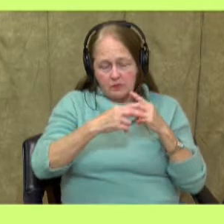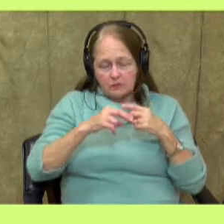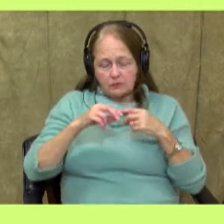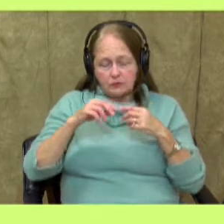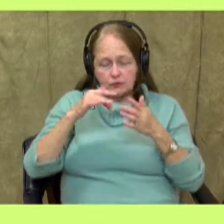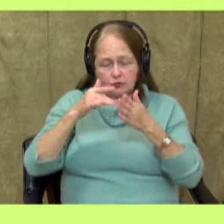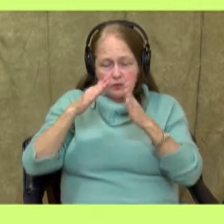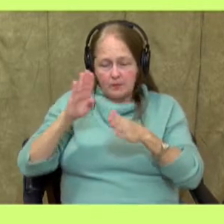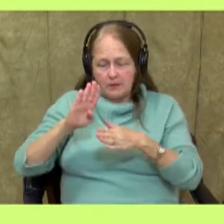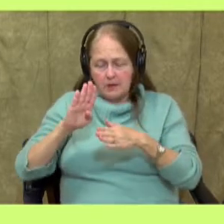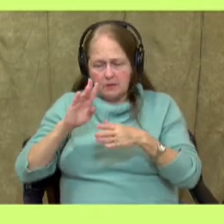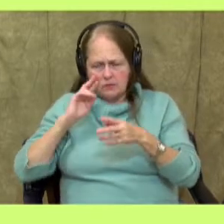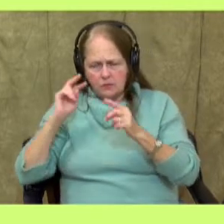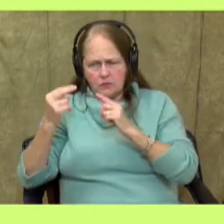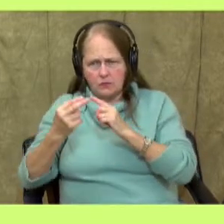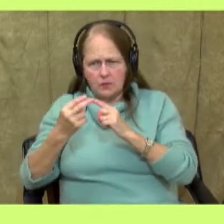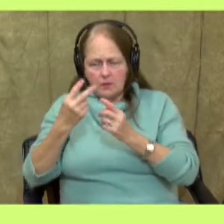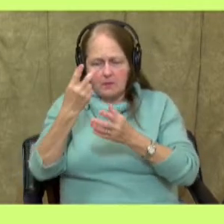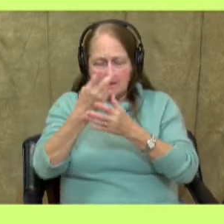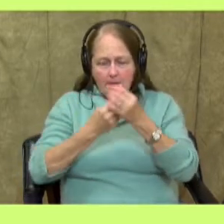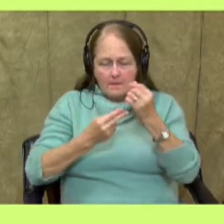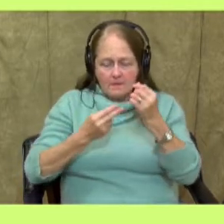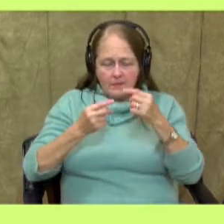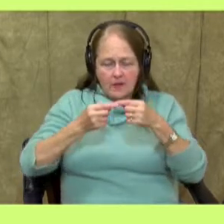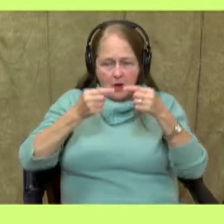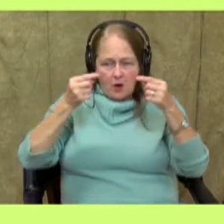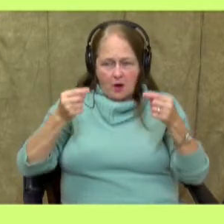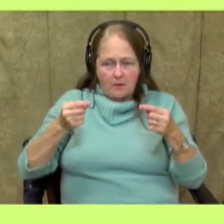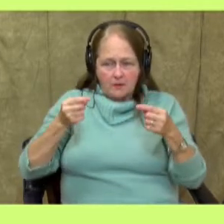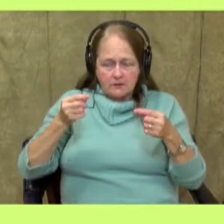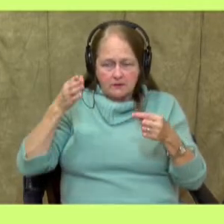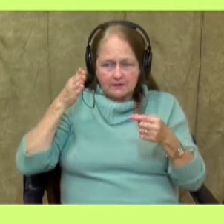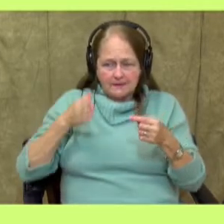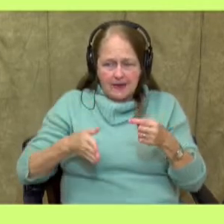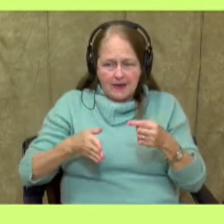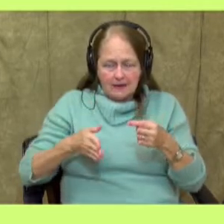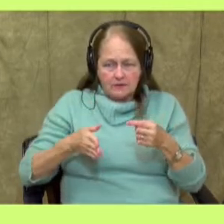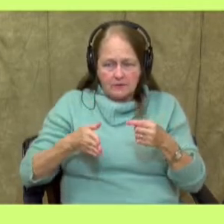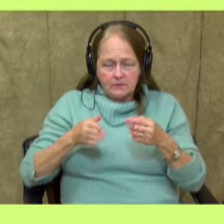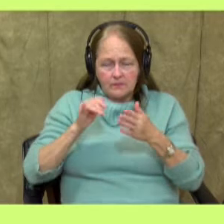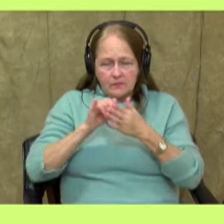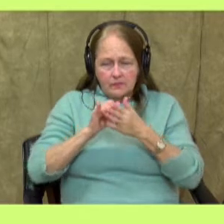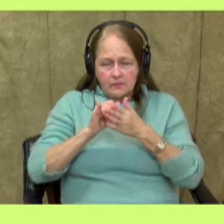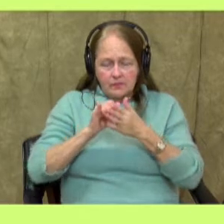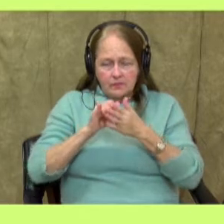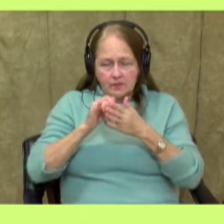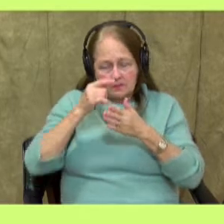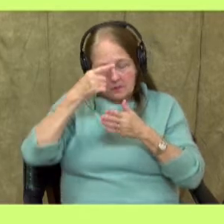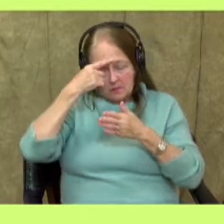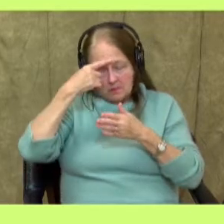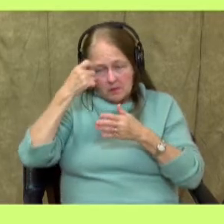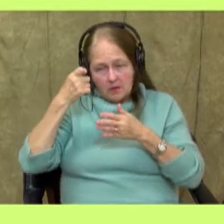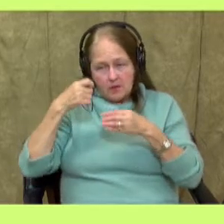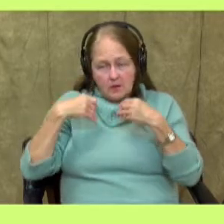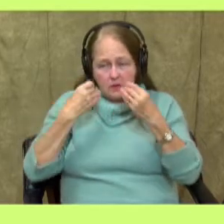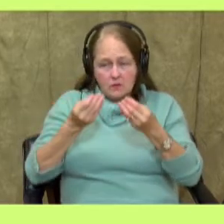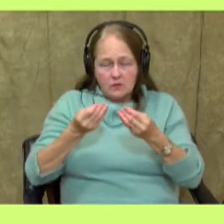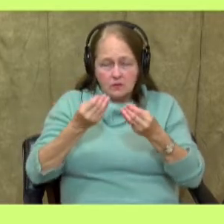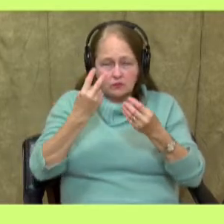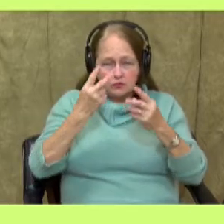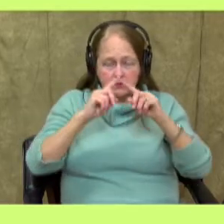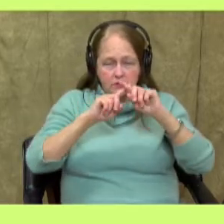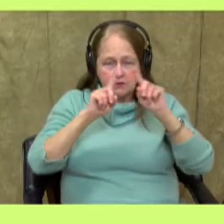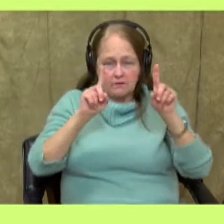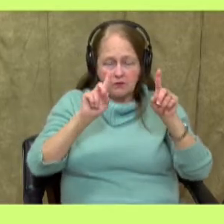perspective, and I realized that they were actually on opposite sides. And so because of that, they gave me 2